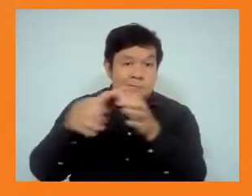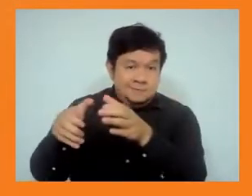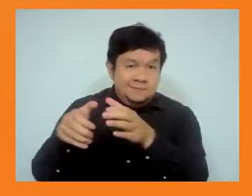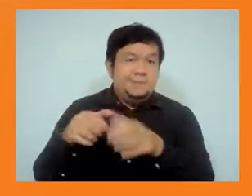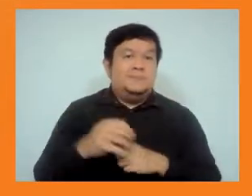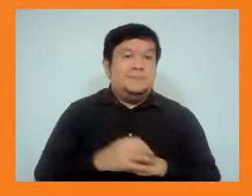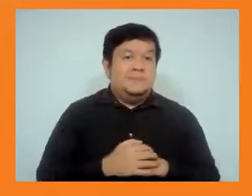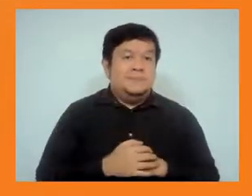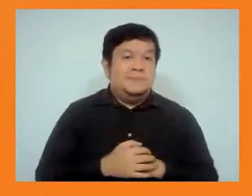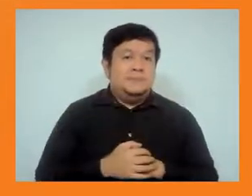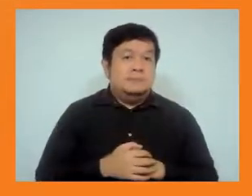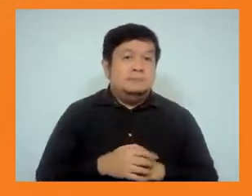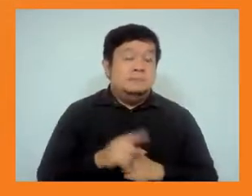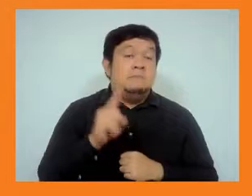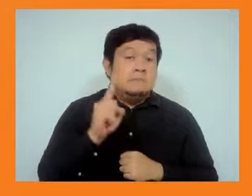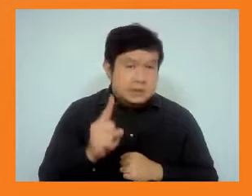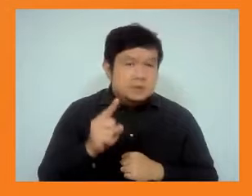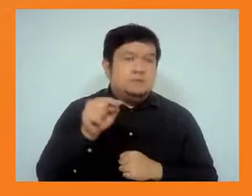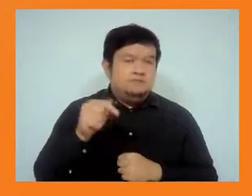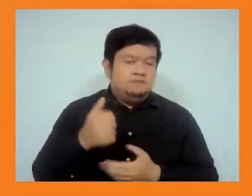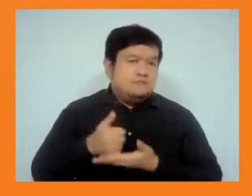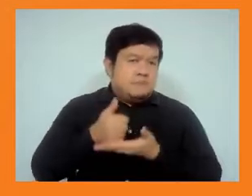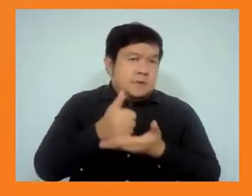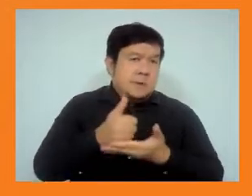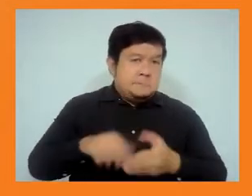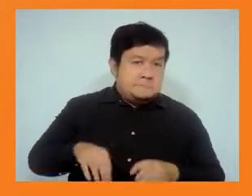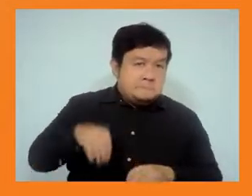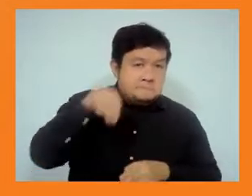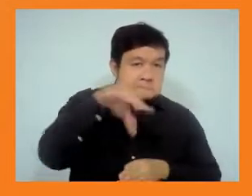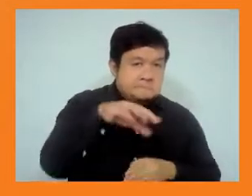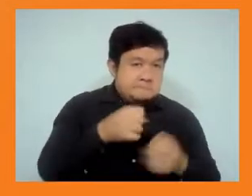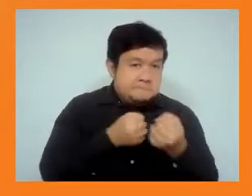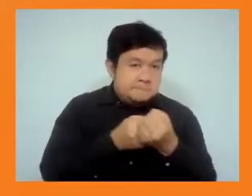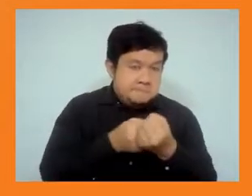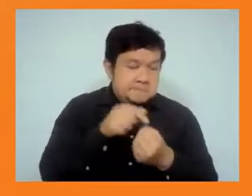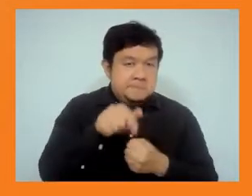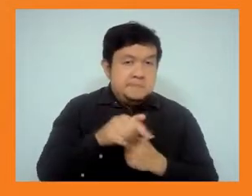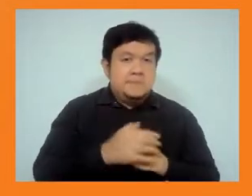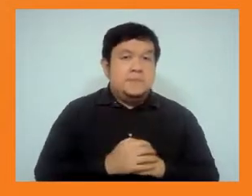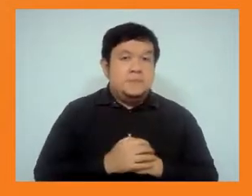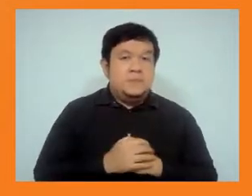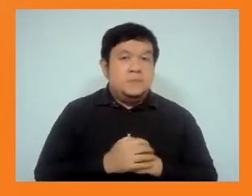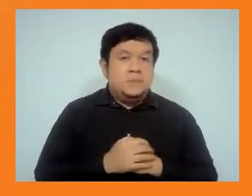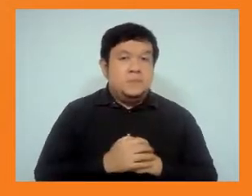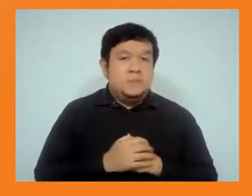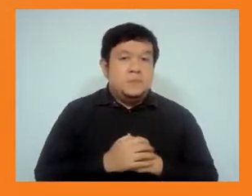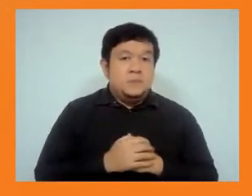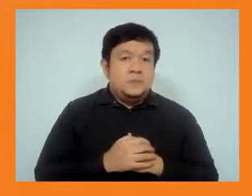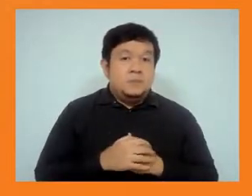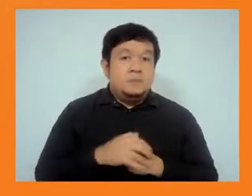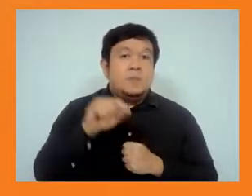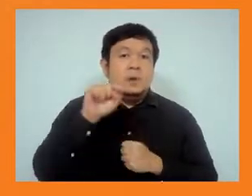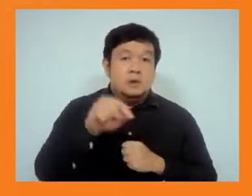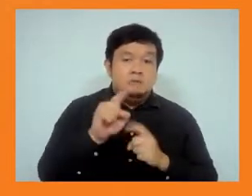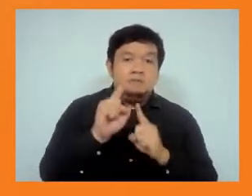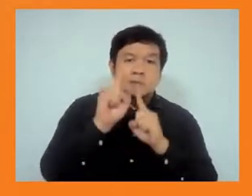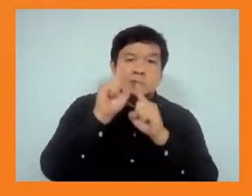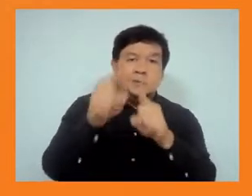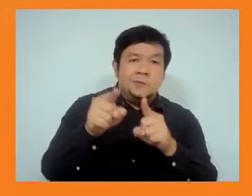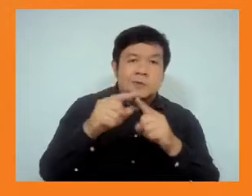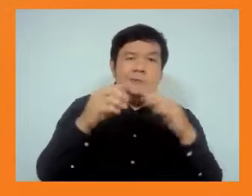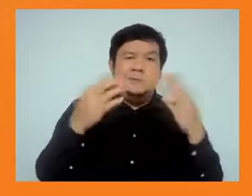Well, thank you very much, Ryan. And good day to everyone joining the session. It's really a pleasure to be here with you. And to start with, I'd really